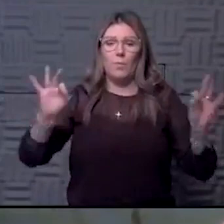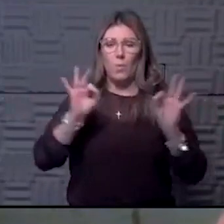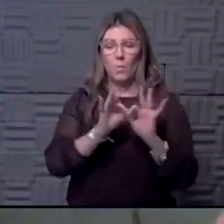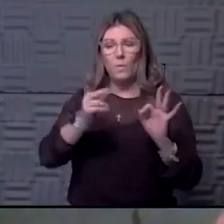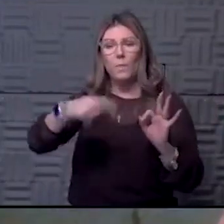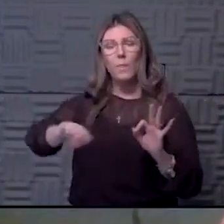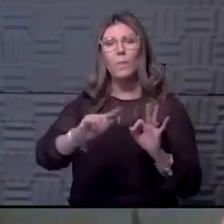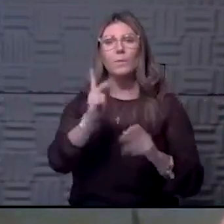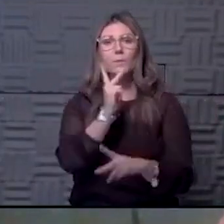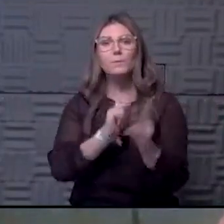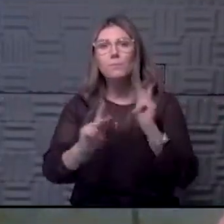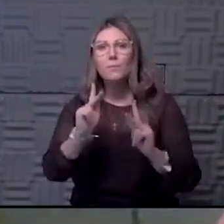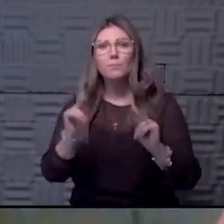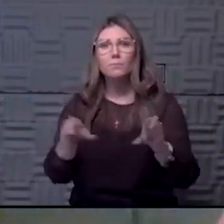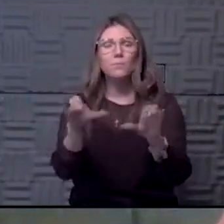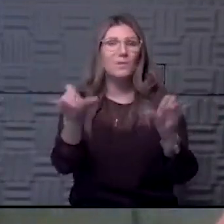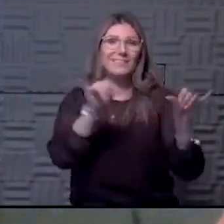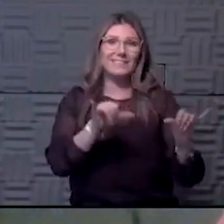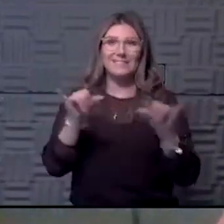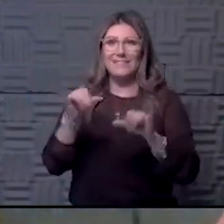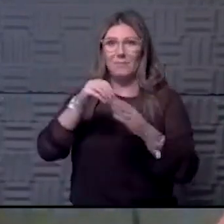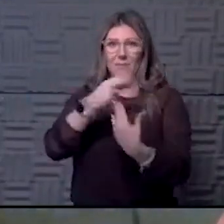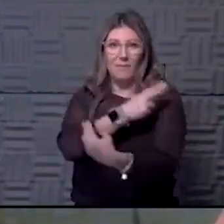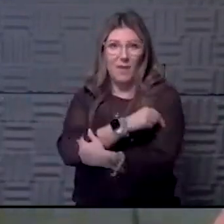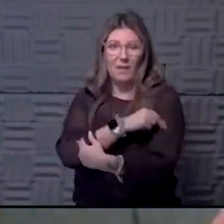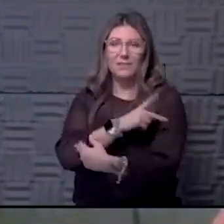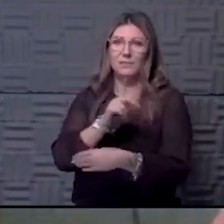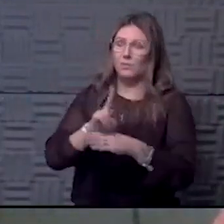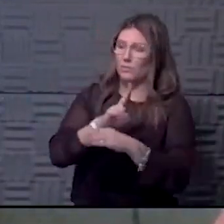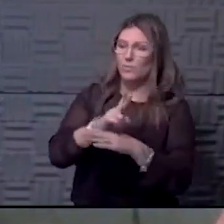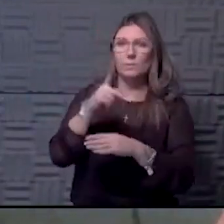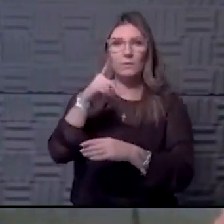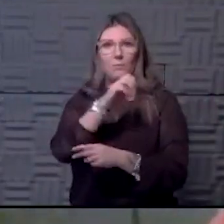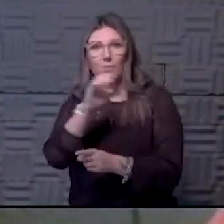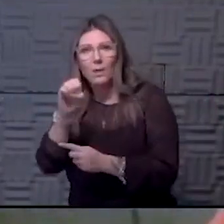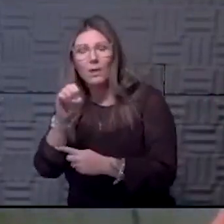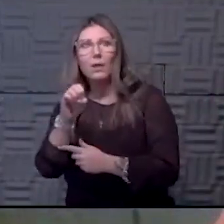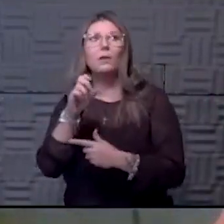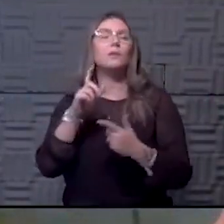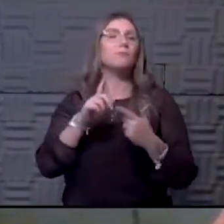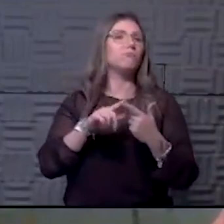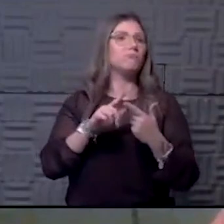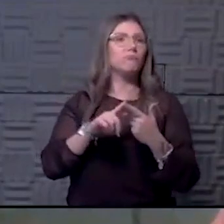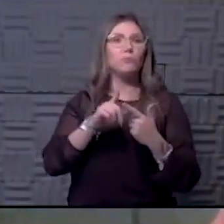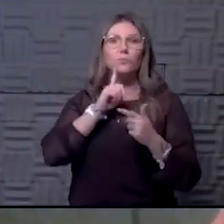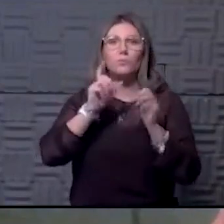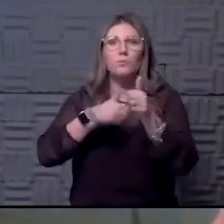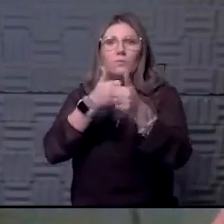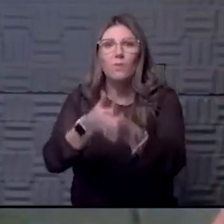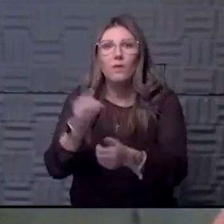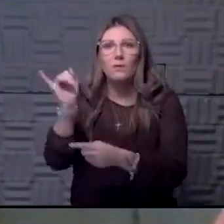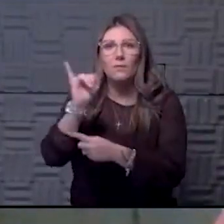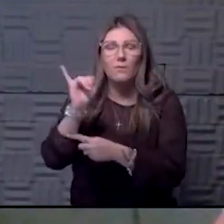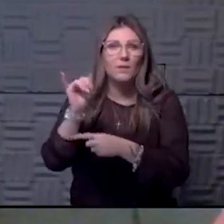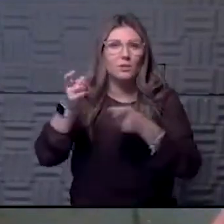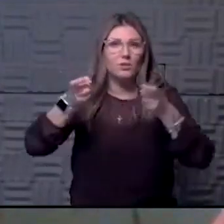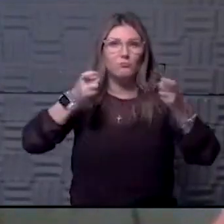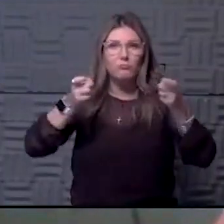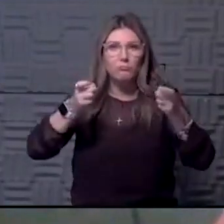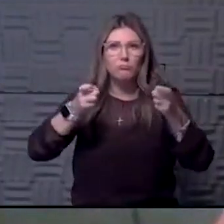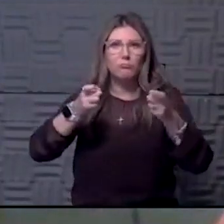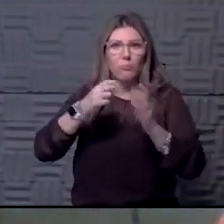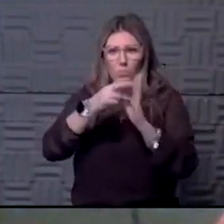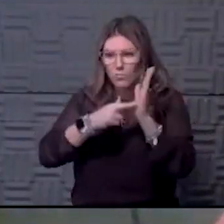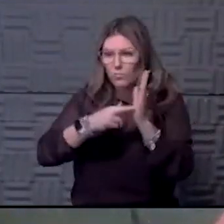also doing the same things we're doing in the hospital, right? They're wearing PPE. They're really following infection control practices. And